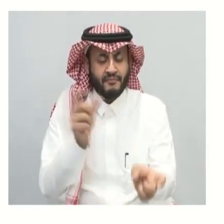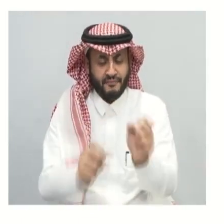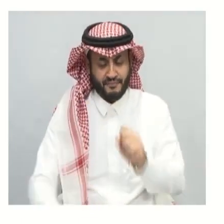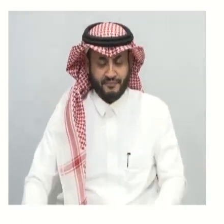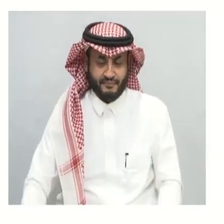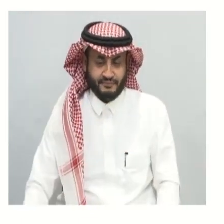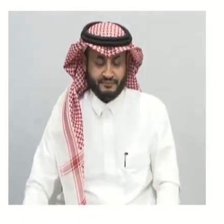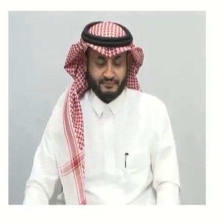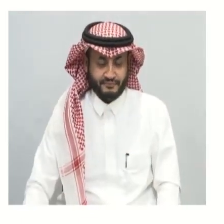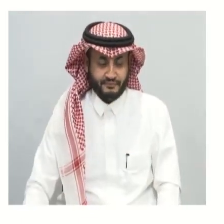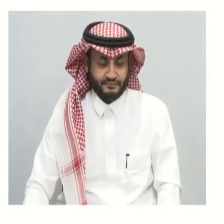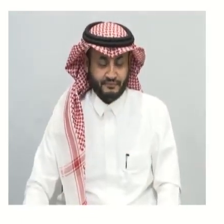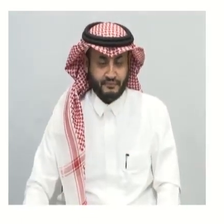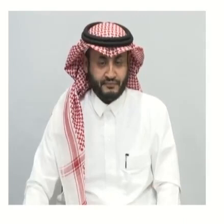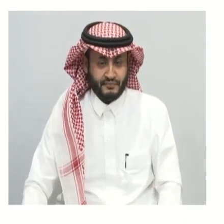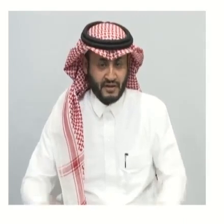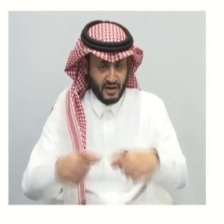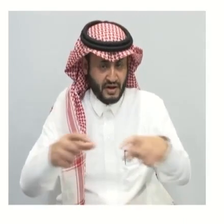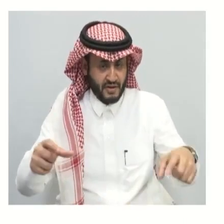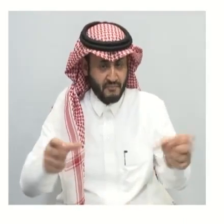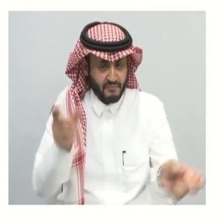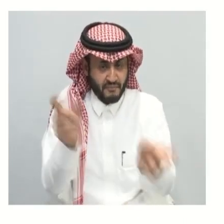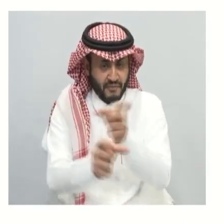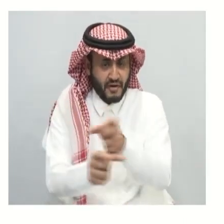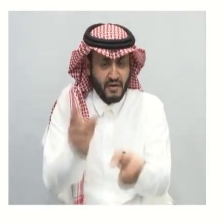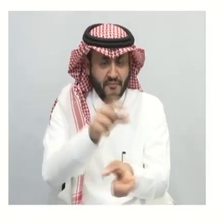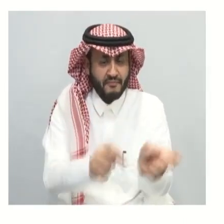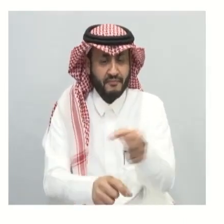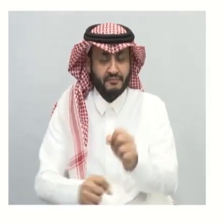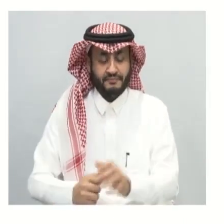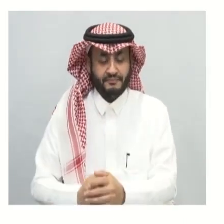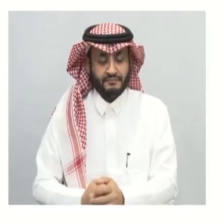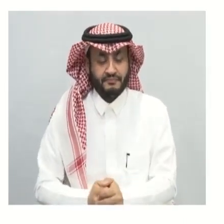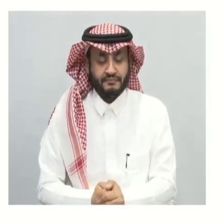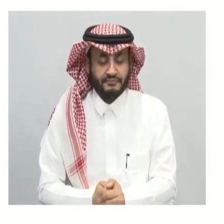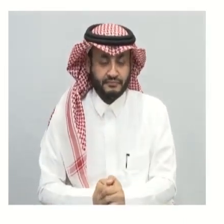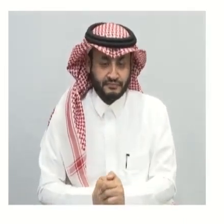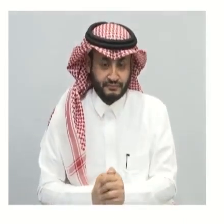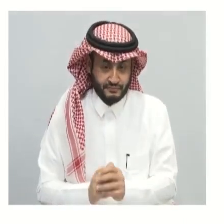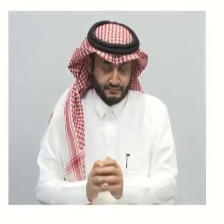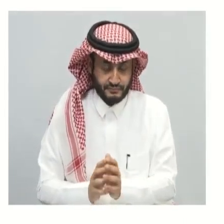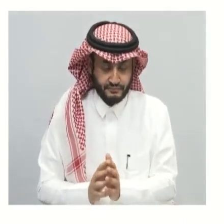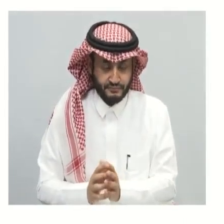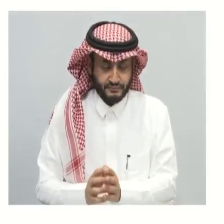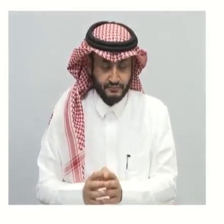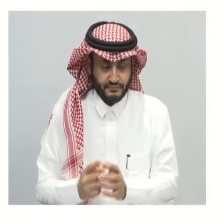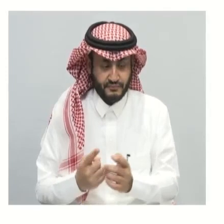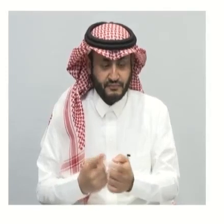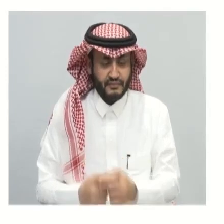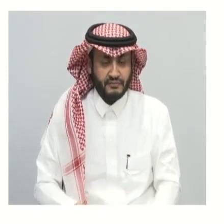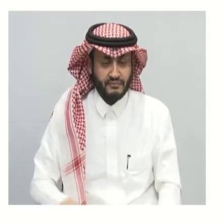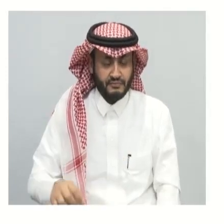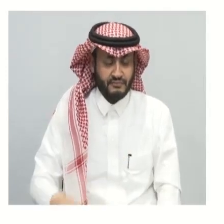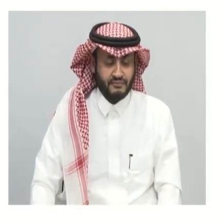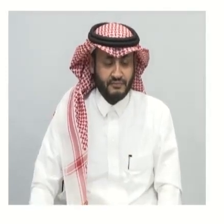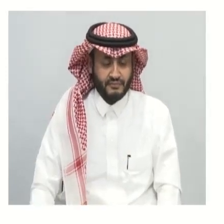the house. Now you will come up with the correct sentence using whether a gerund or an infinitive. We will say, she can't